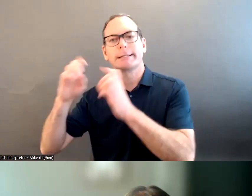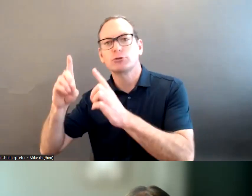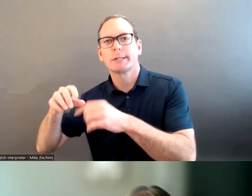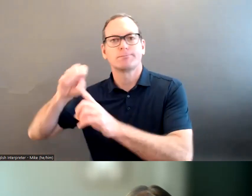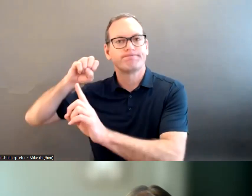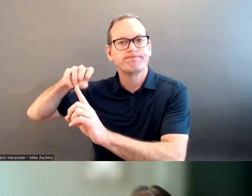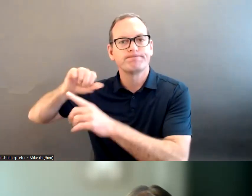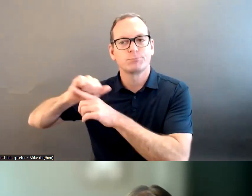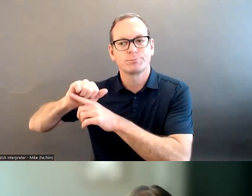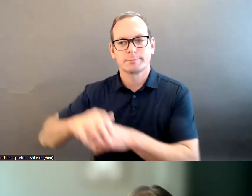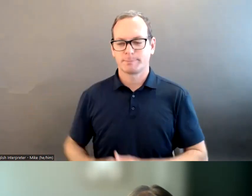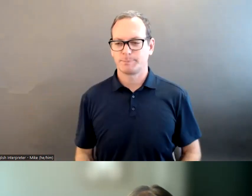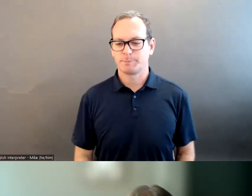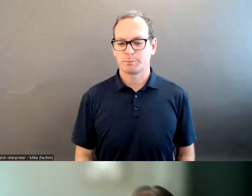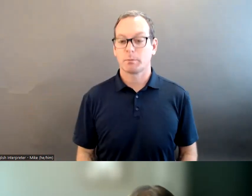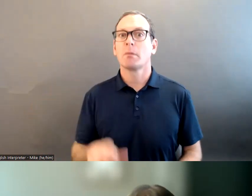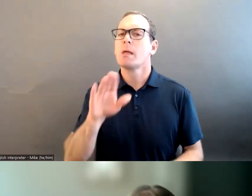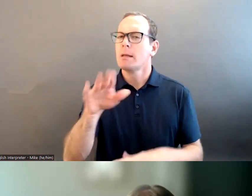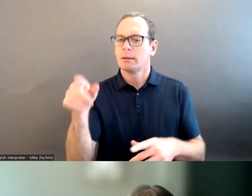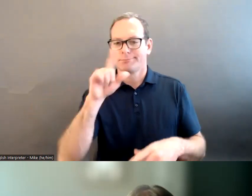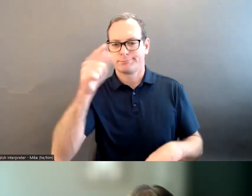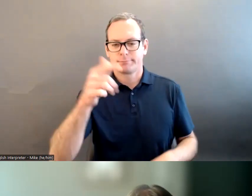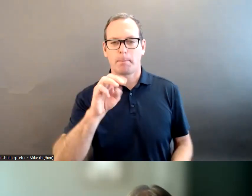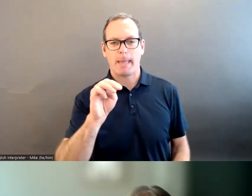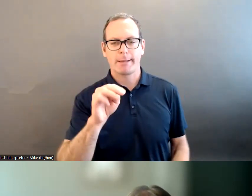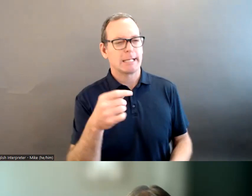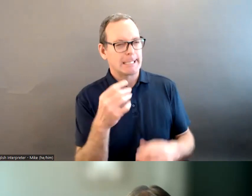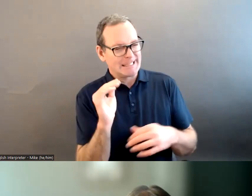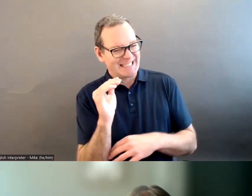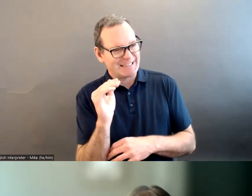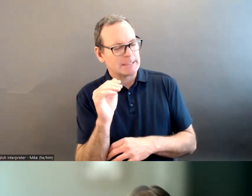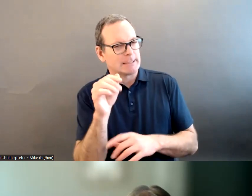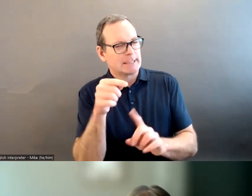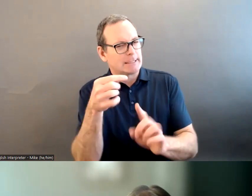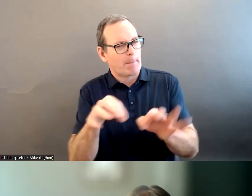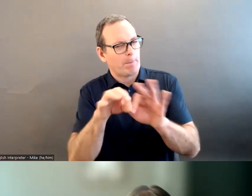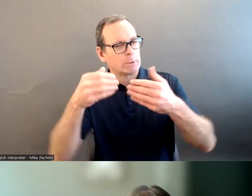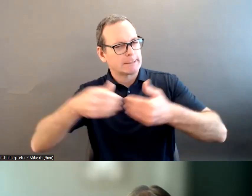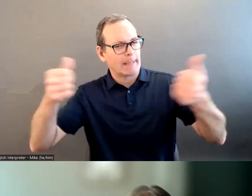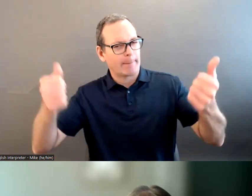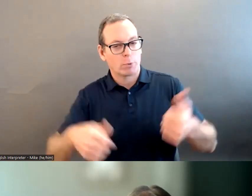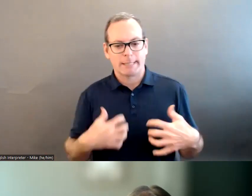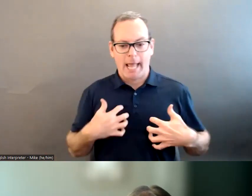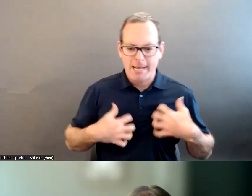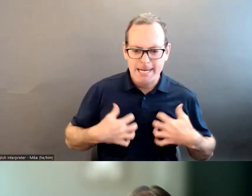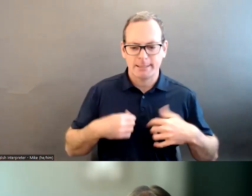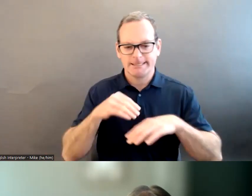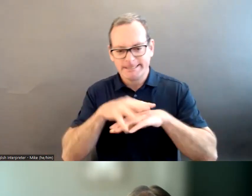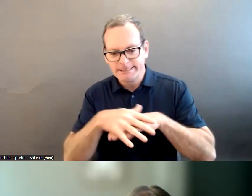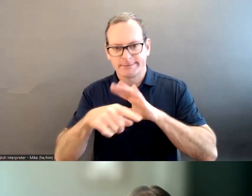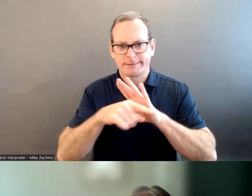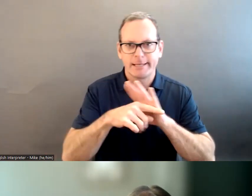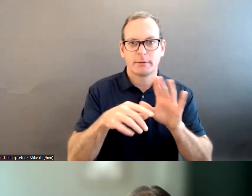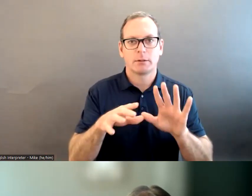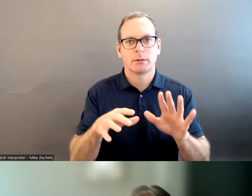very different than like an imminent risk to a person, right? It's not hitting that harm standard where this person's safety is at